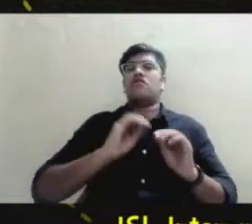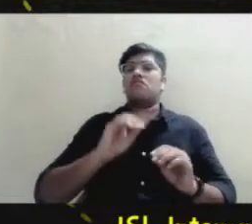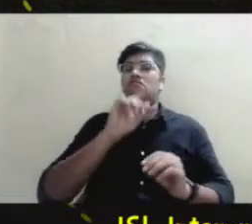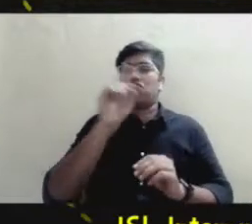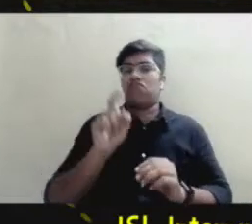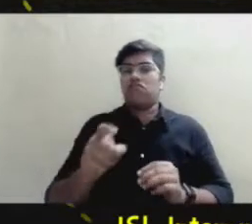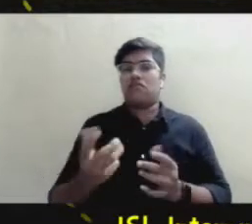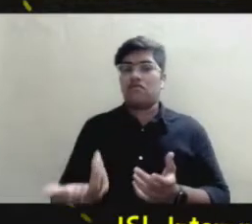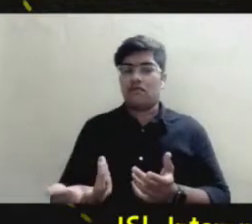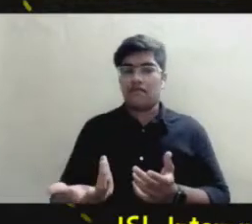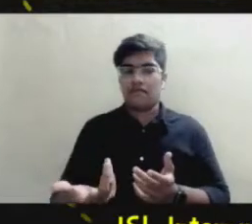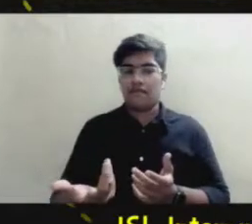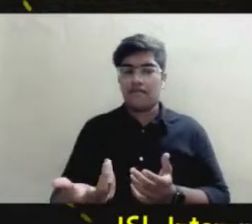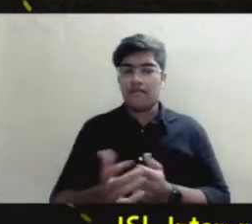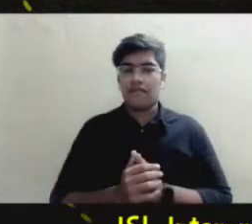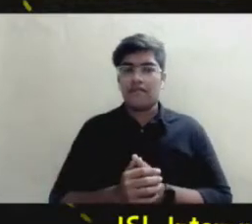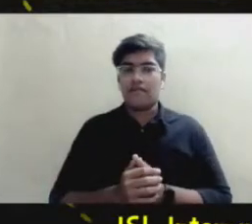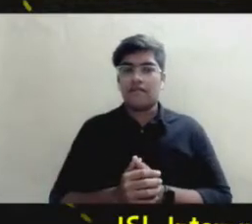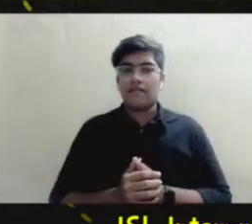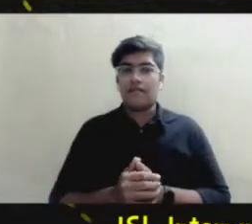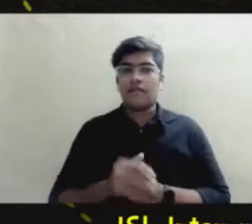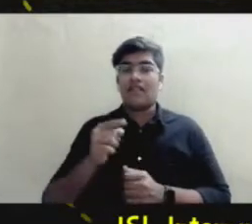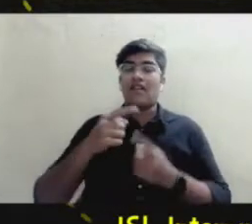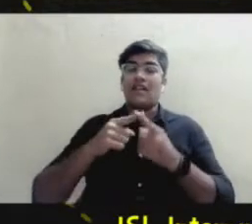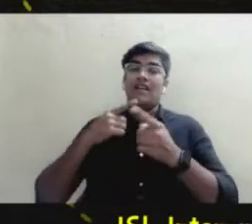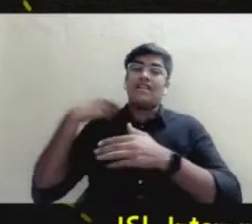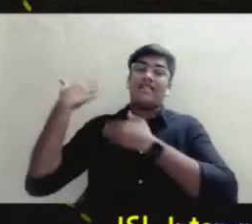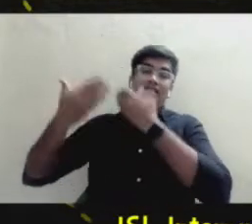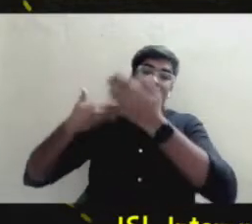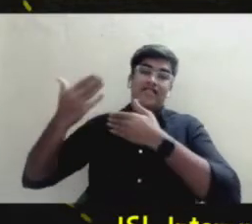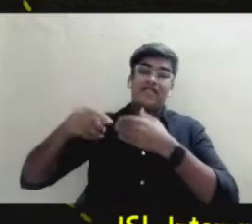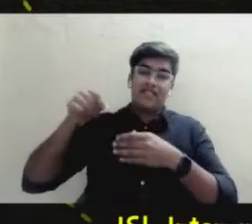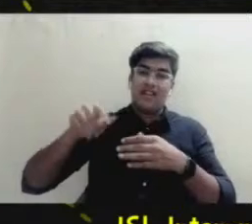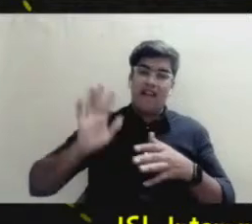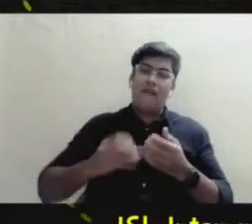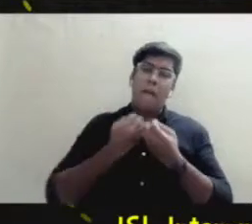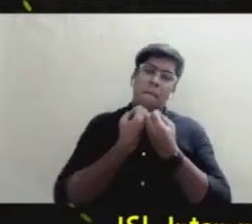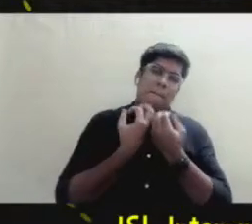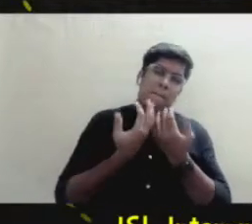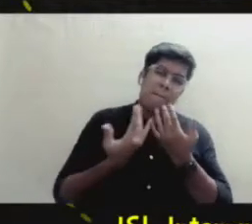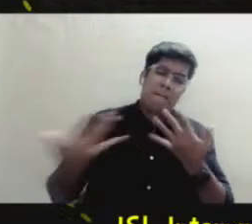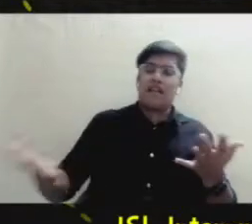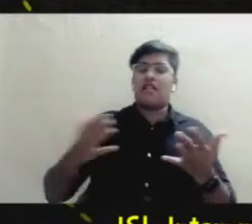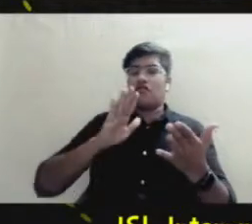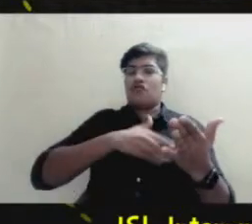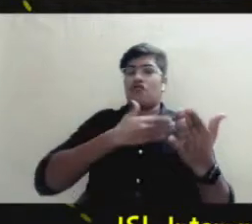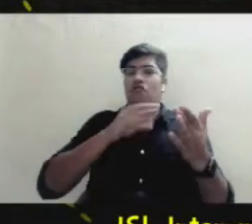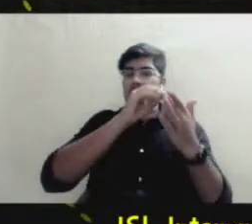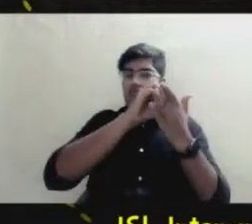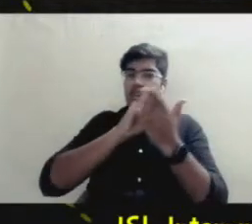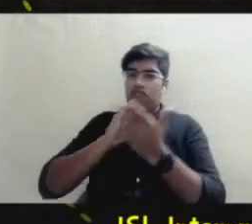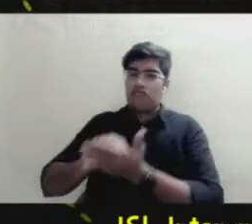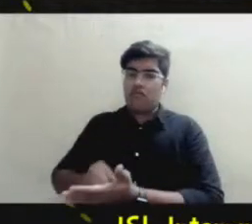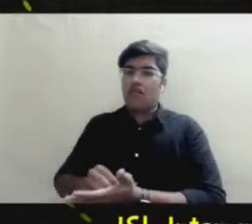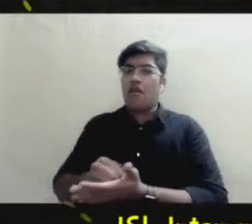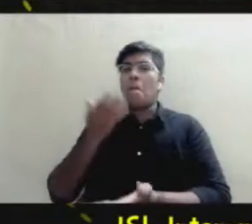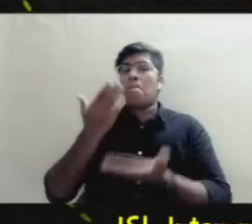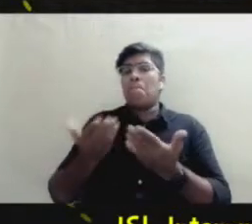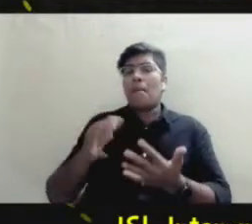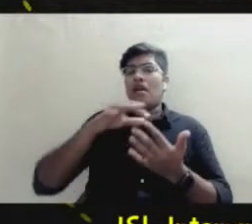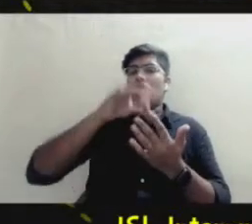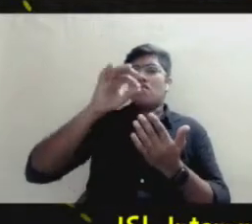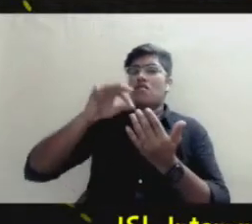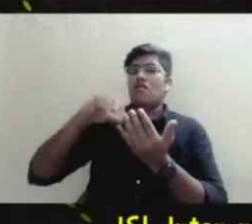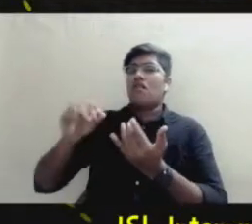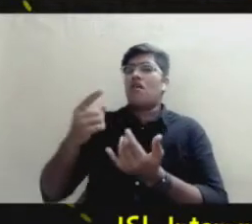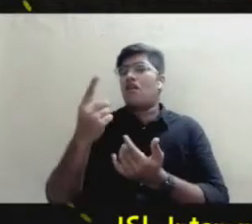tradition itself has many compositions. All I need to do as a teacher is to perhaps select one which talks about